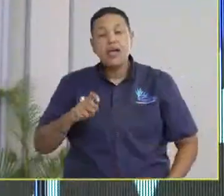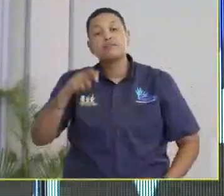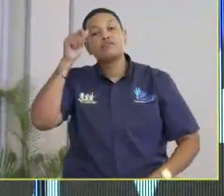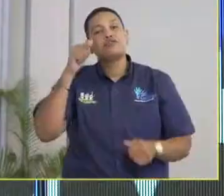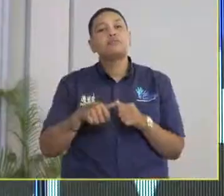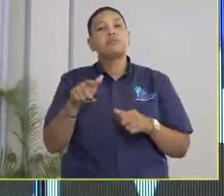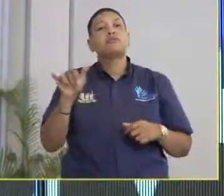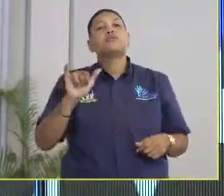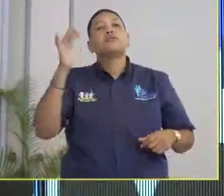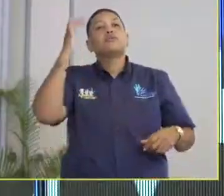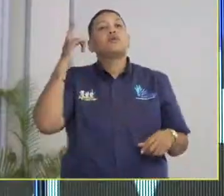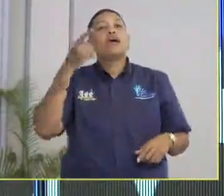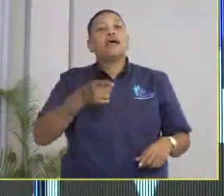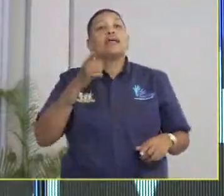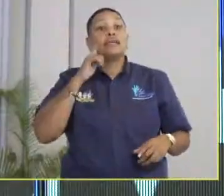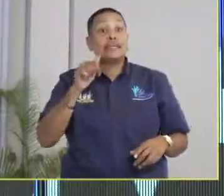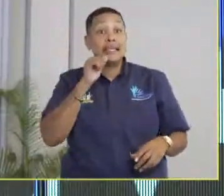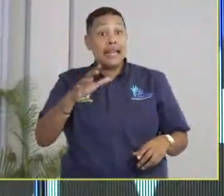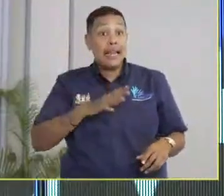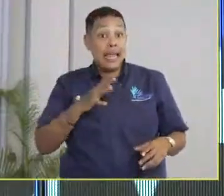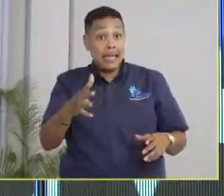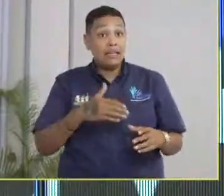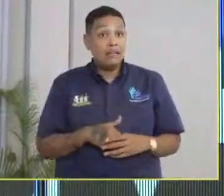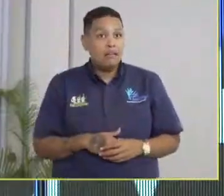him too, because even the name,